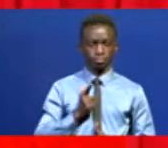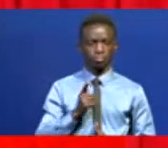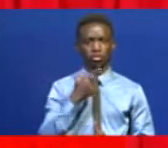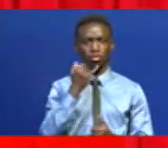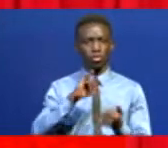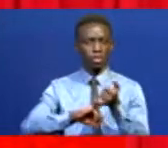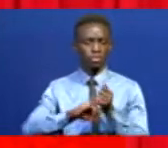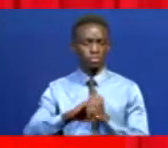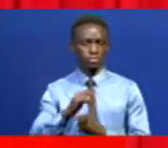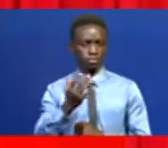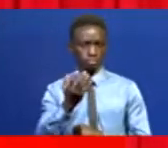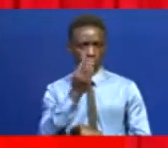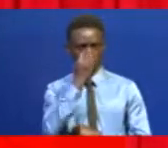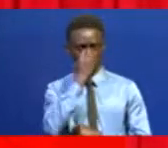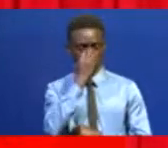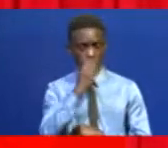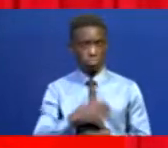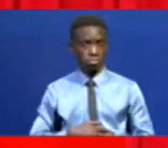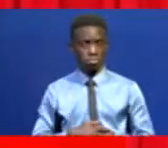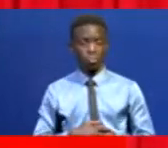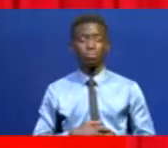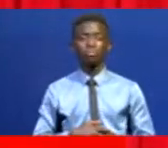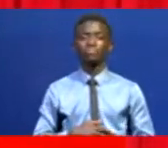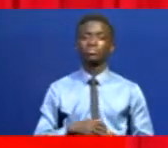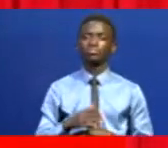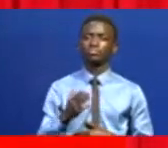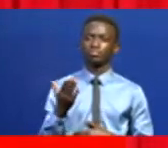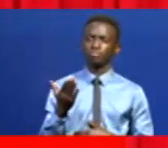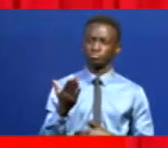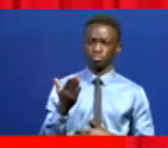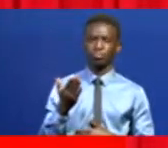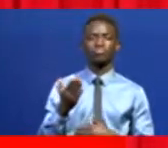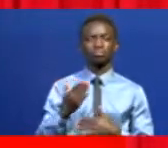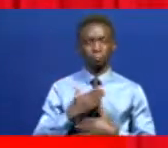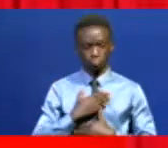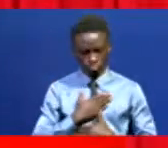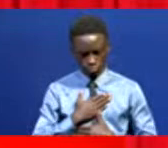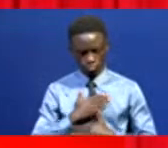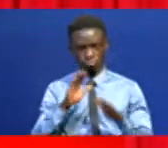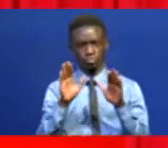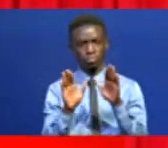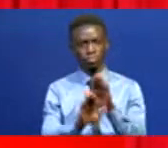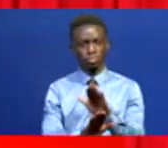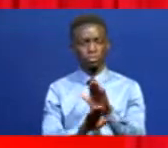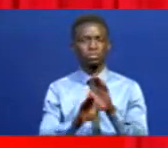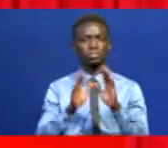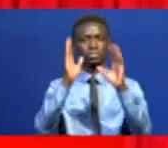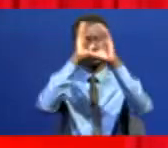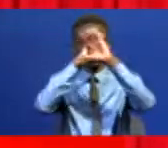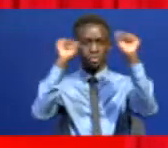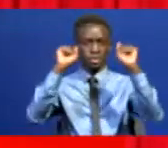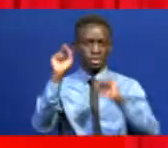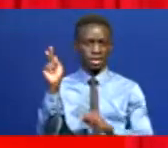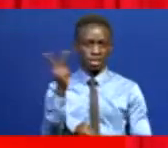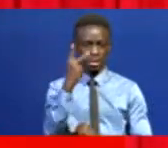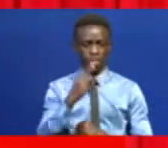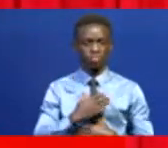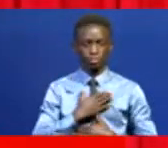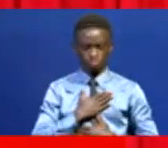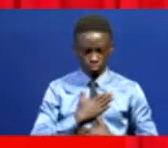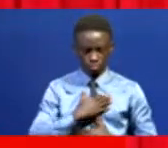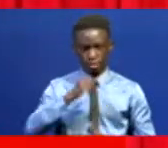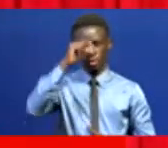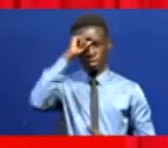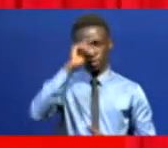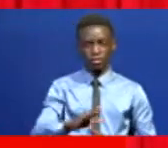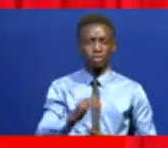Ruto, Your Excellency, the Deputy President of the Republic of Kenya, Our Excellency, the Governor